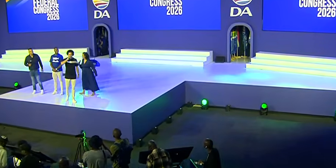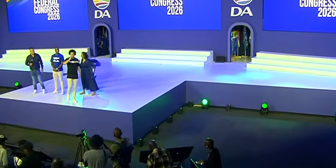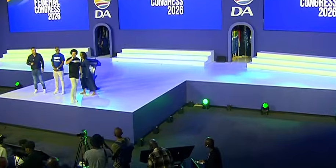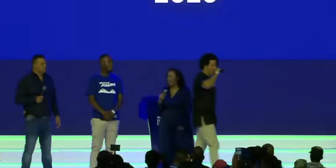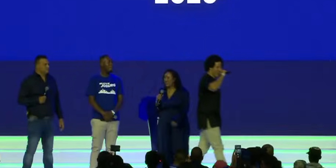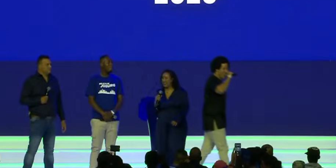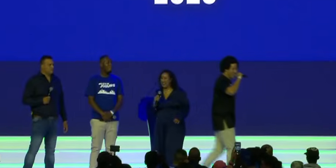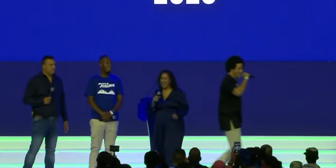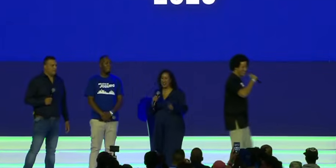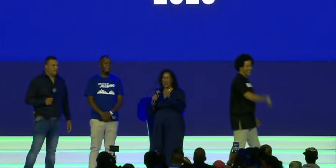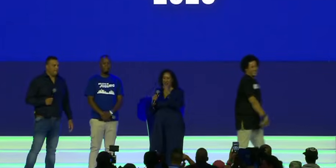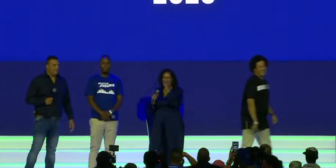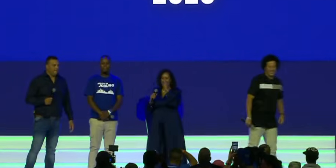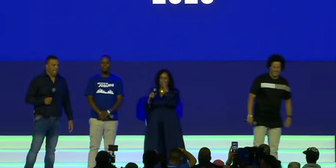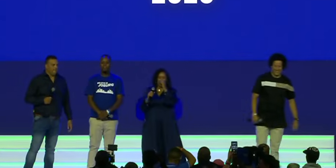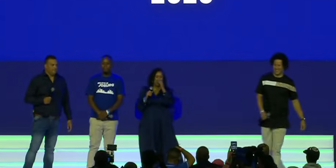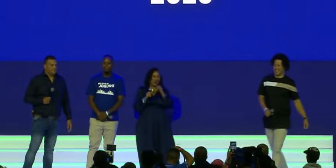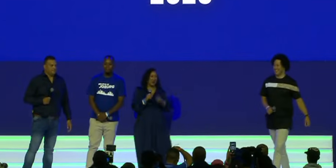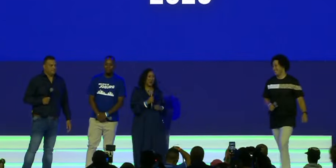Are you ready?